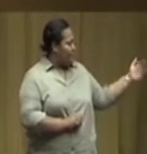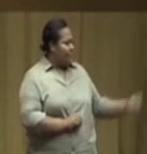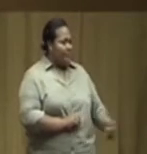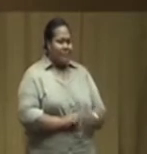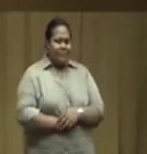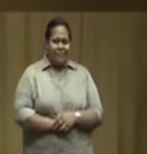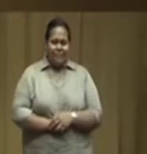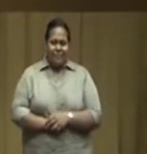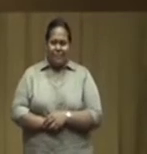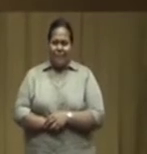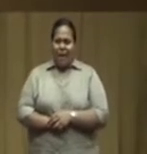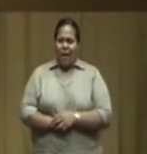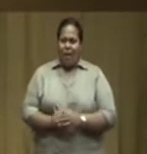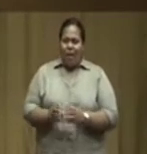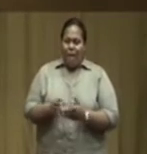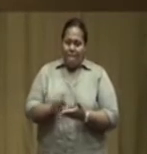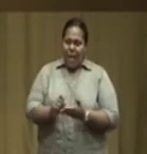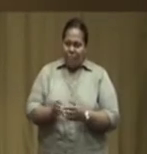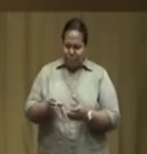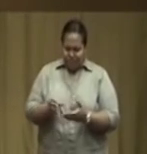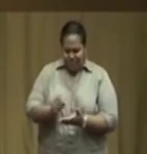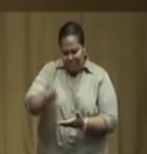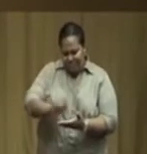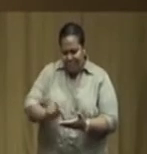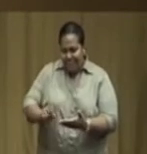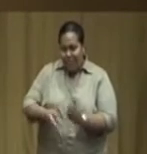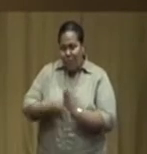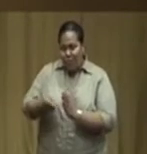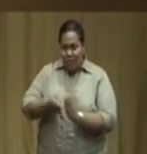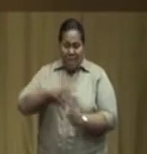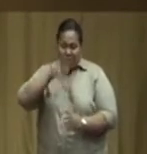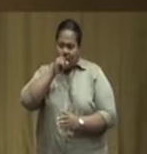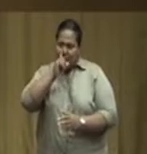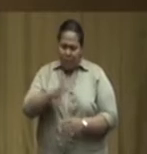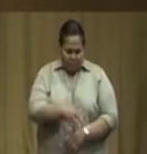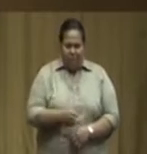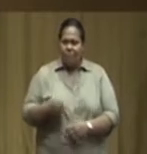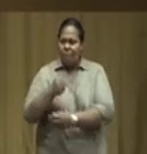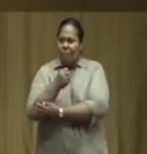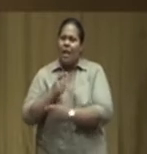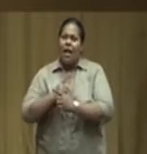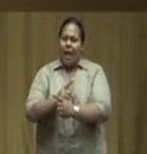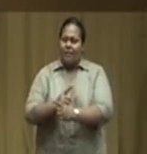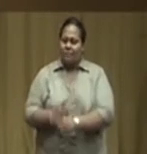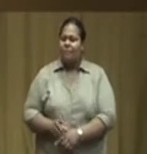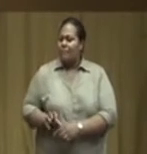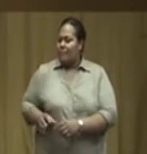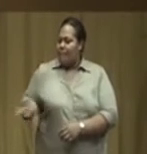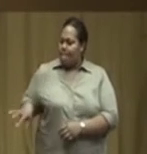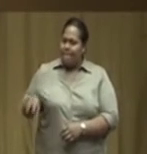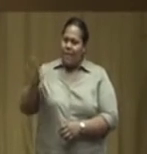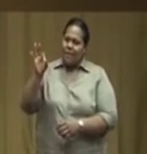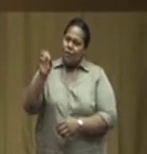kind of font. And my sister had to take me around the campus, picking me up and dropping me